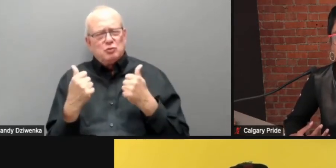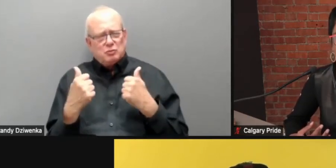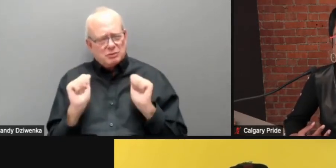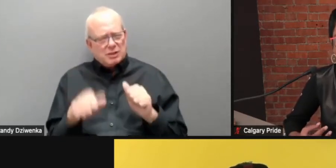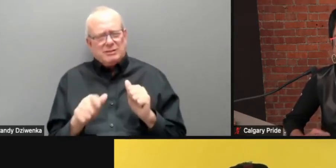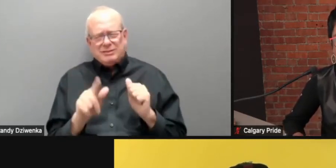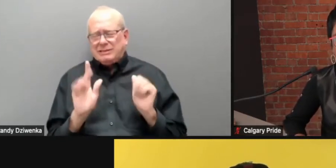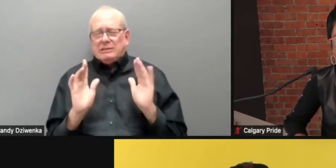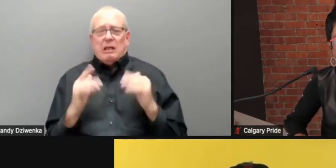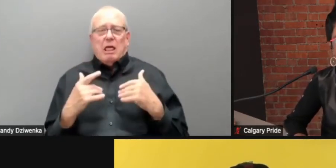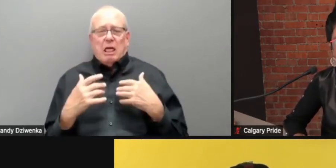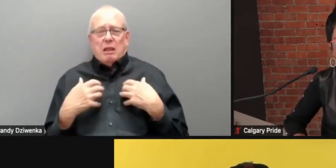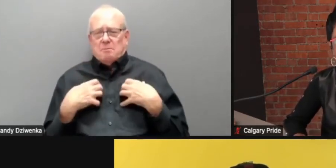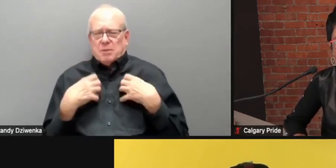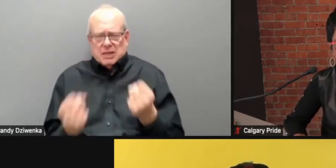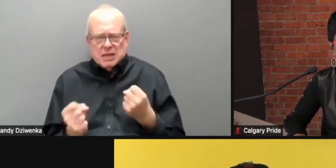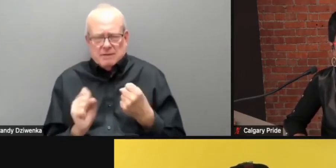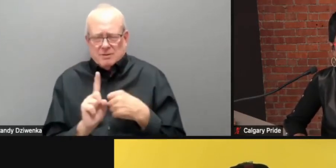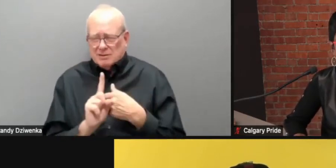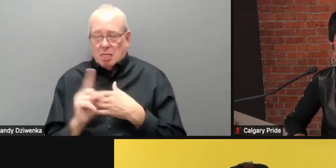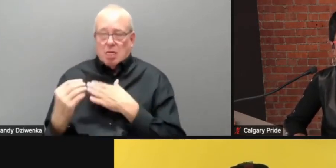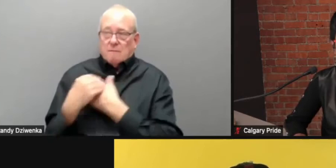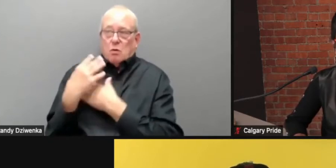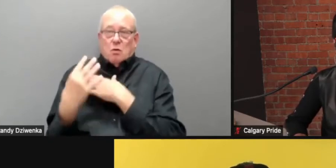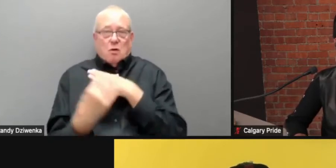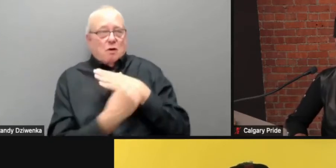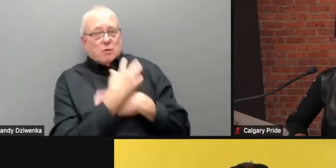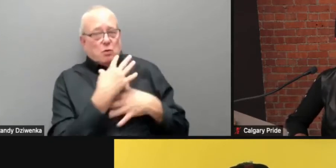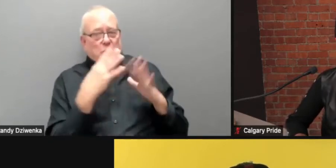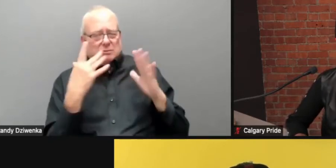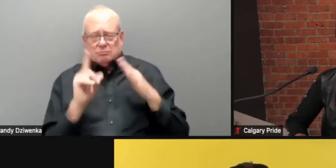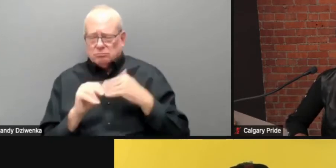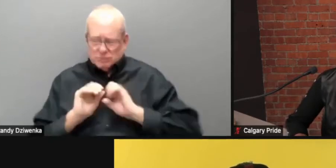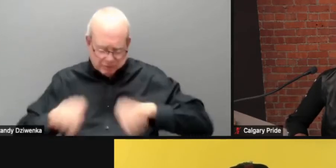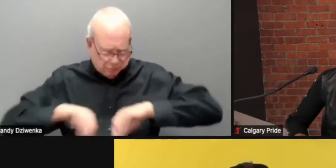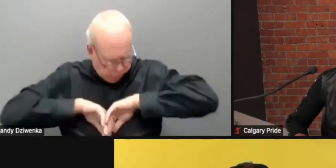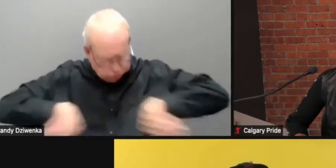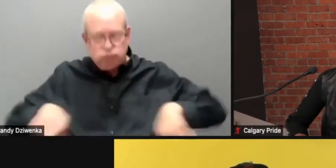if you feel comfortable, and every step does make a difference.